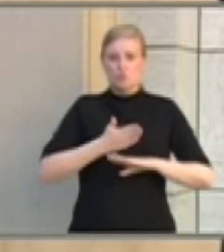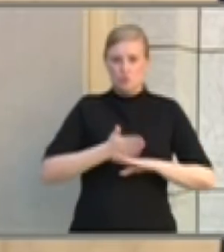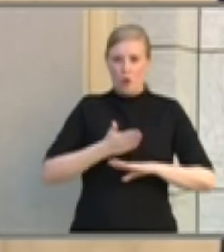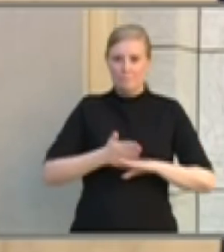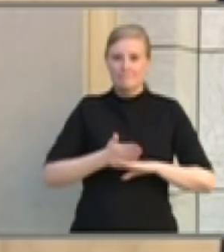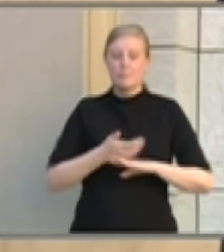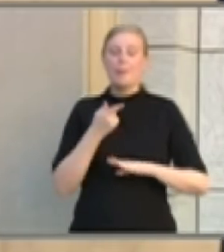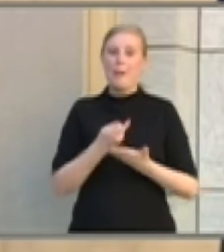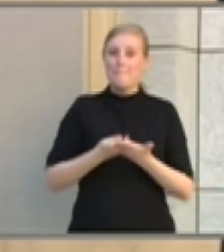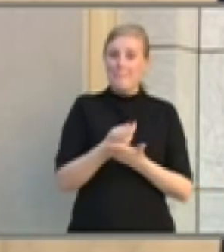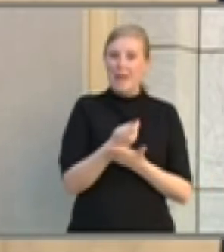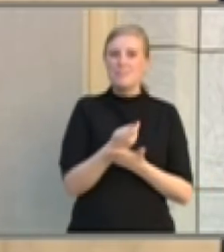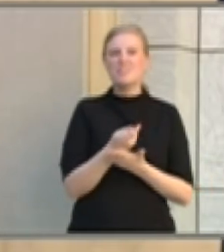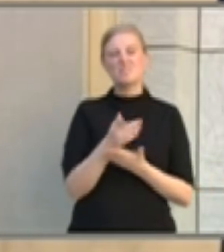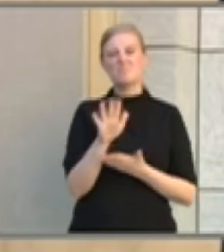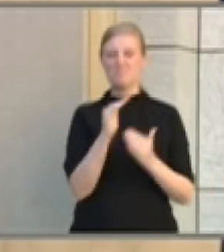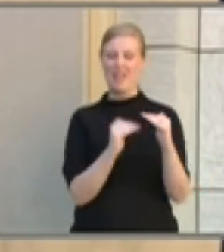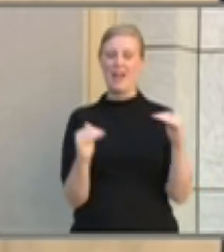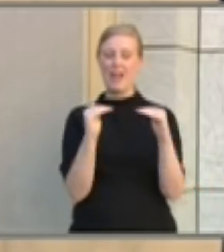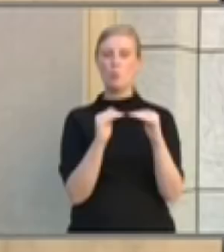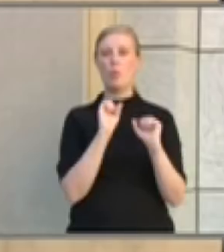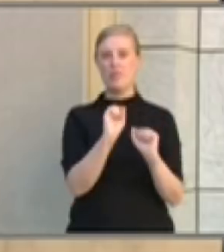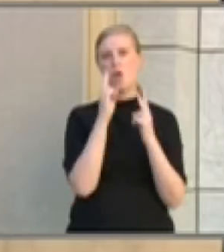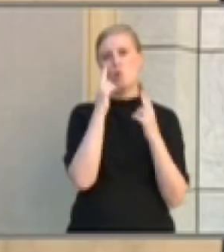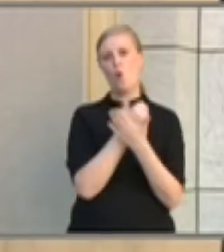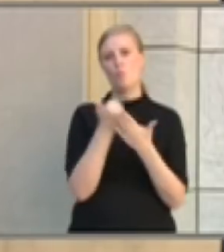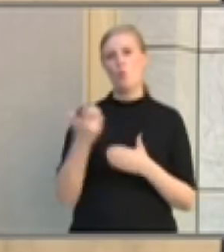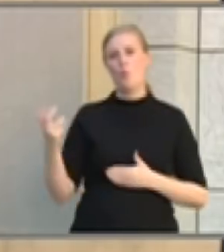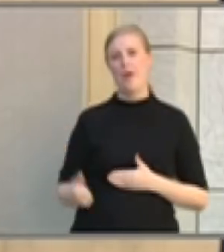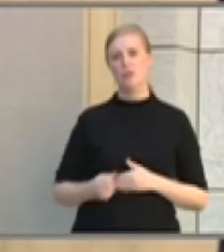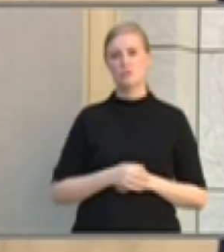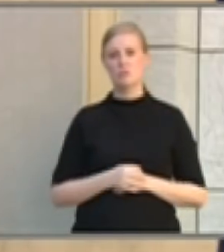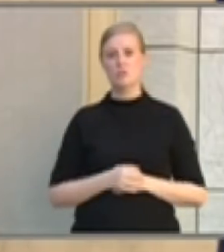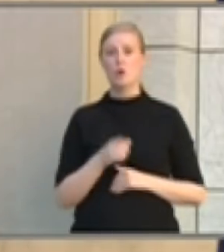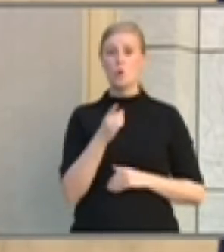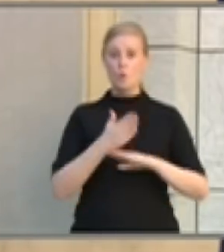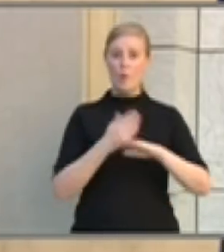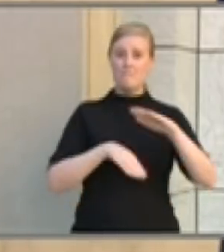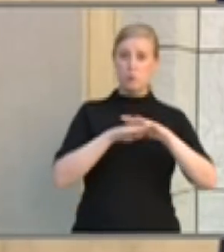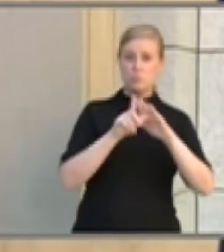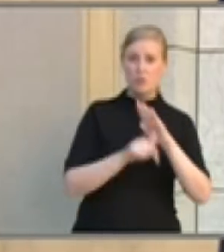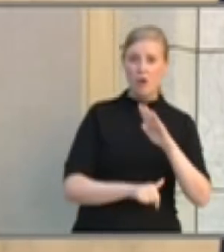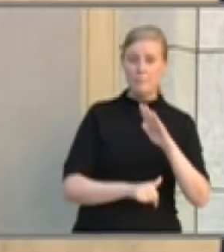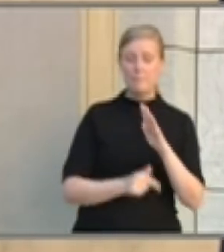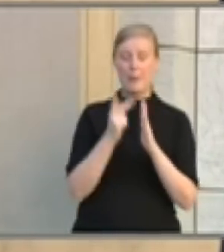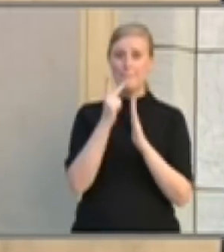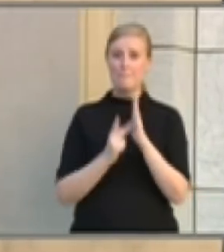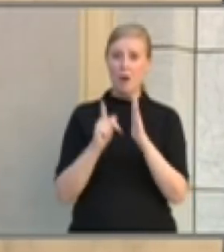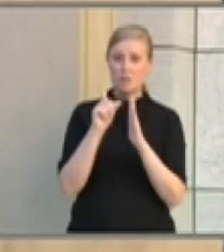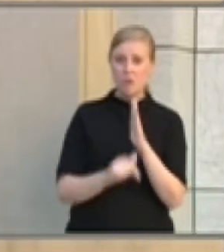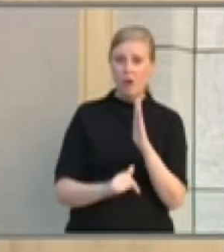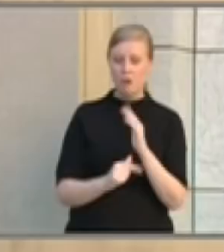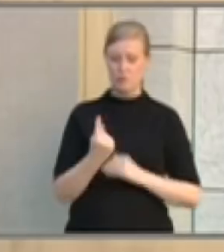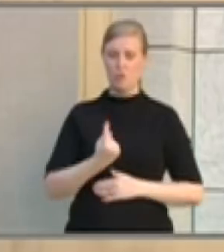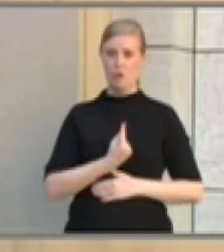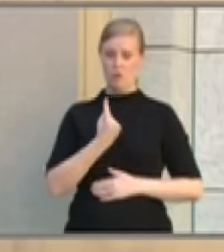full and part-time workers, sole traders, and in the case of casuals, to those who